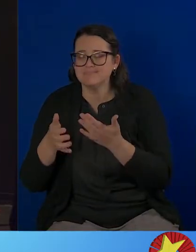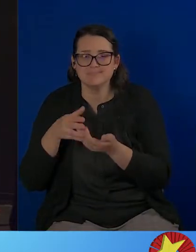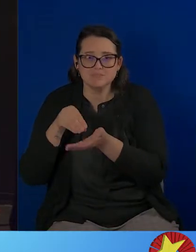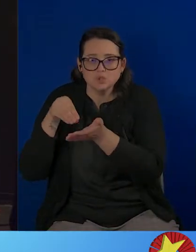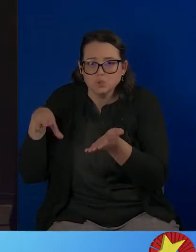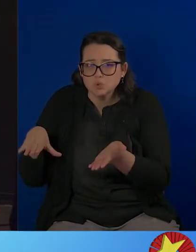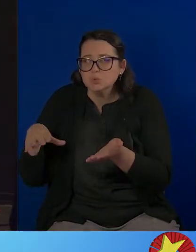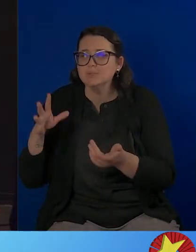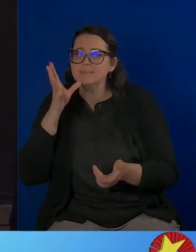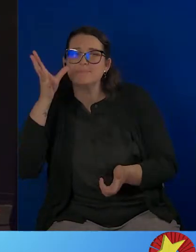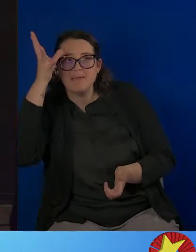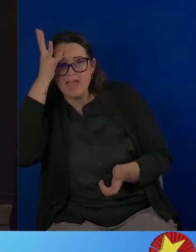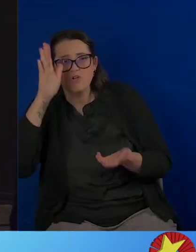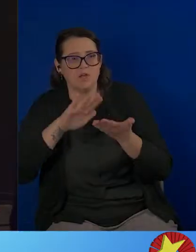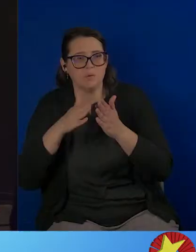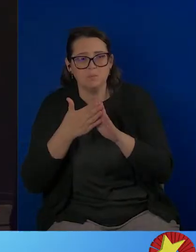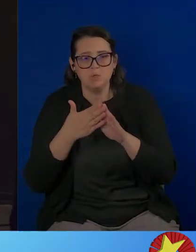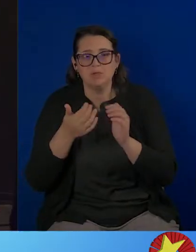community.